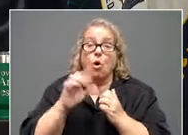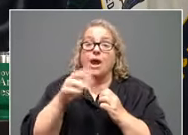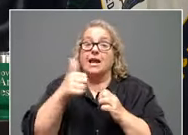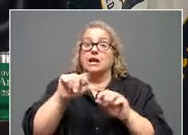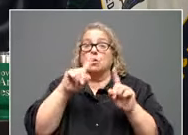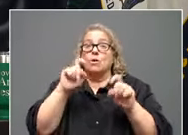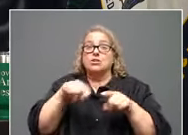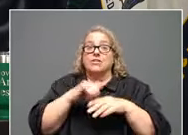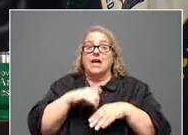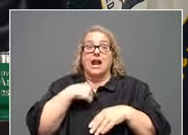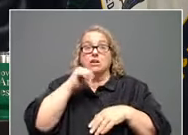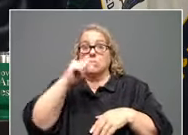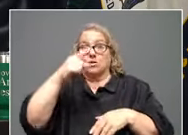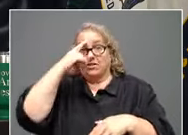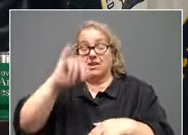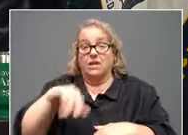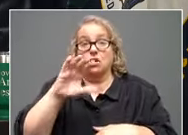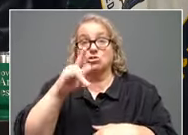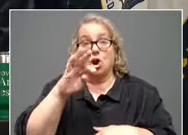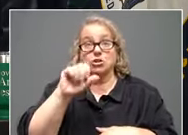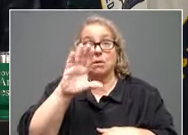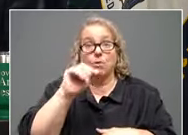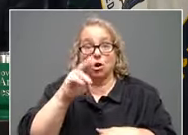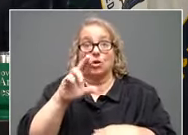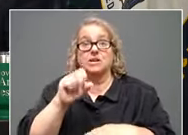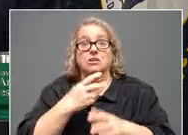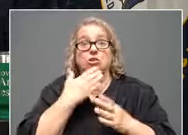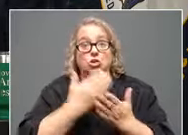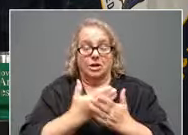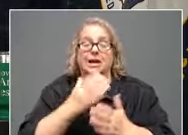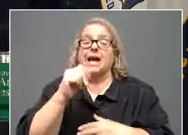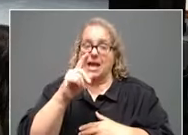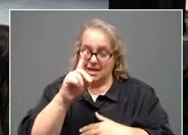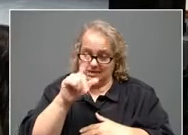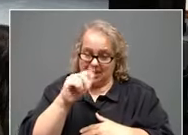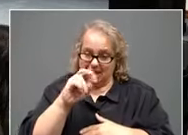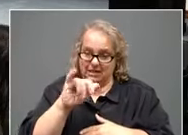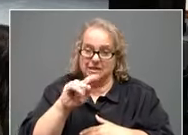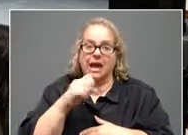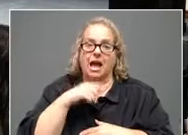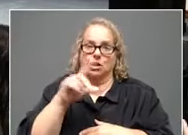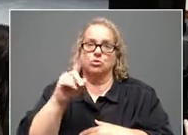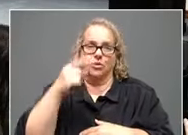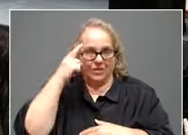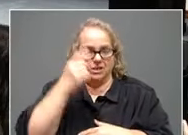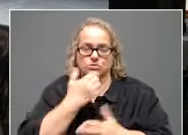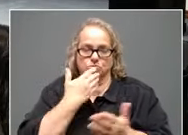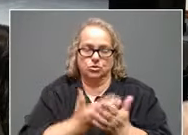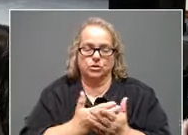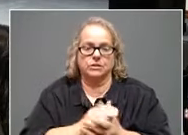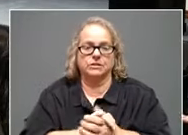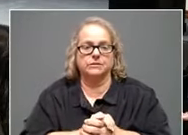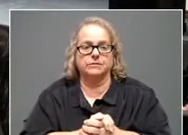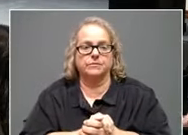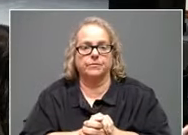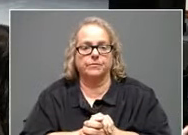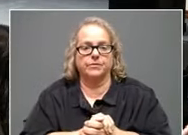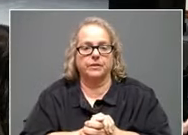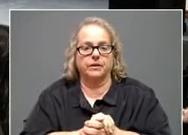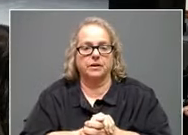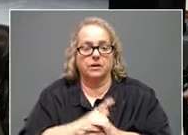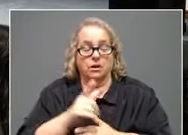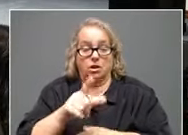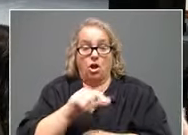I don't think that Charles Booker is a very good candidate. Yes? Governor, I've gotten questions from several organizations who are meeting with their boards